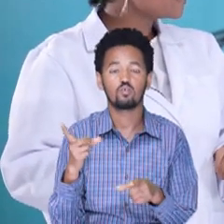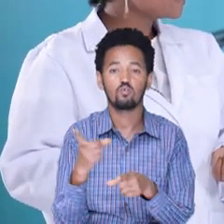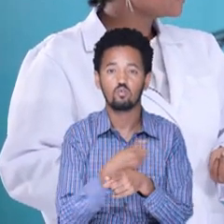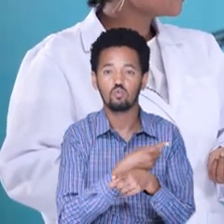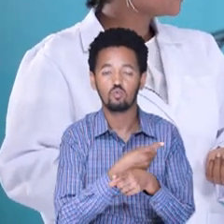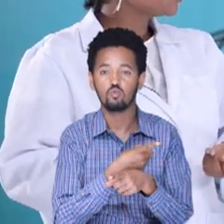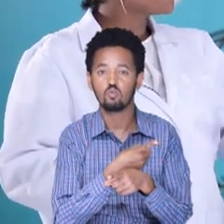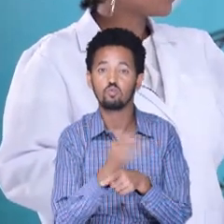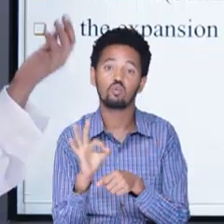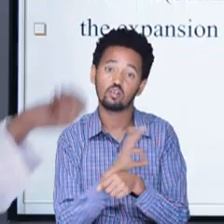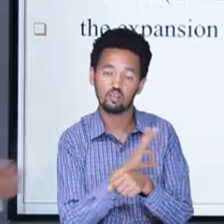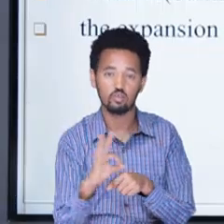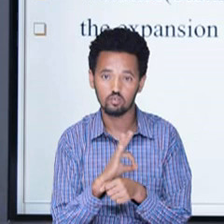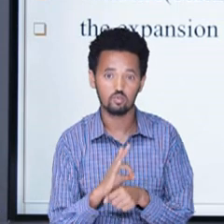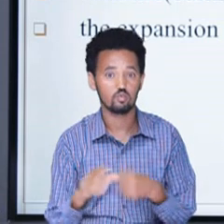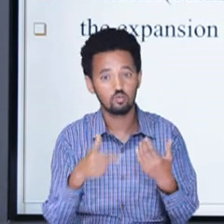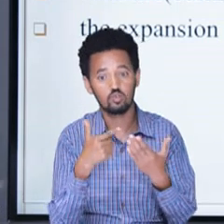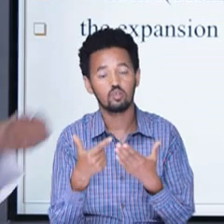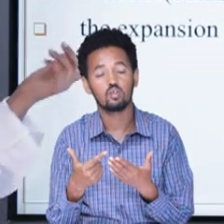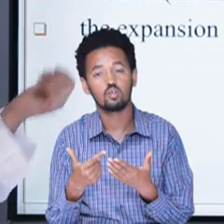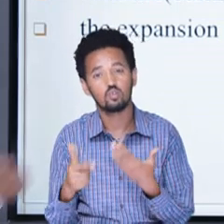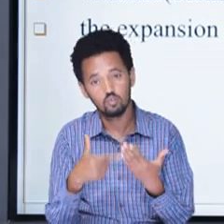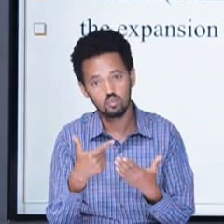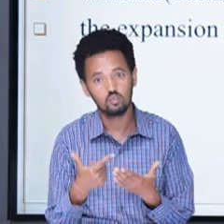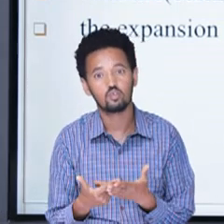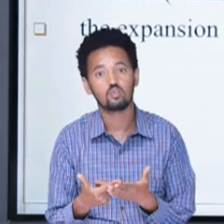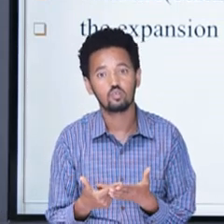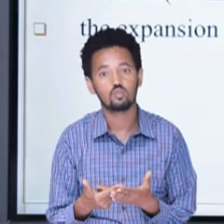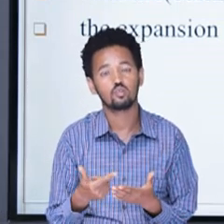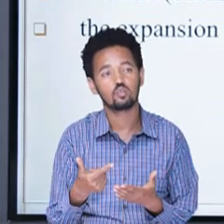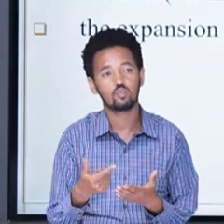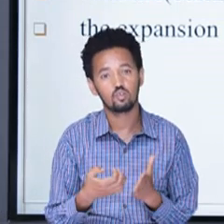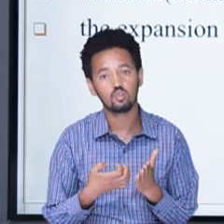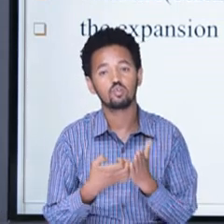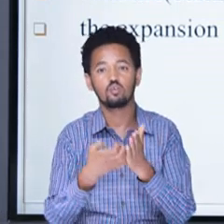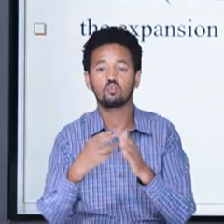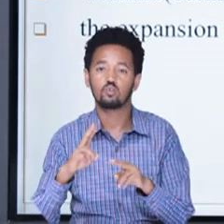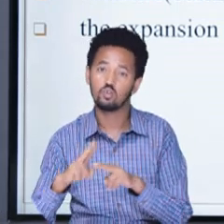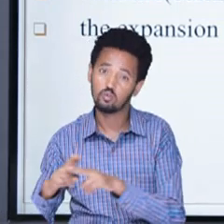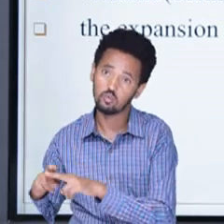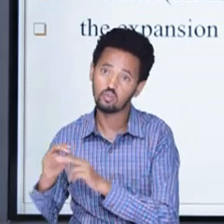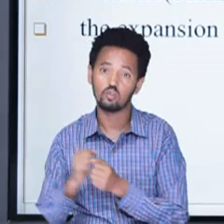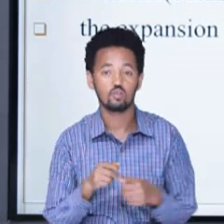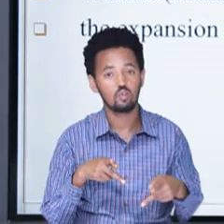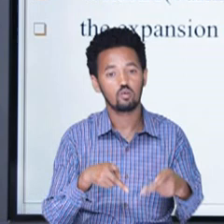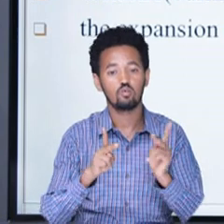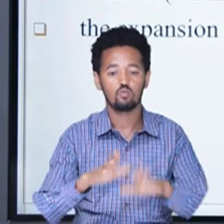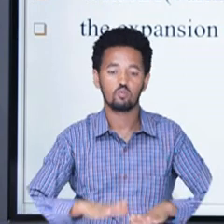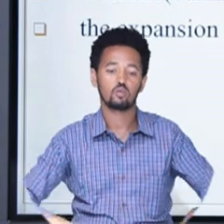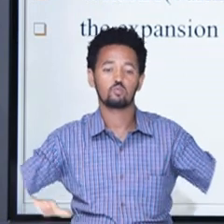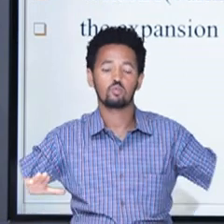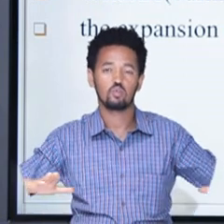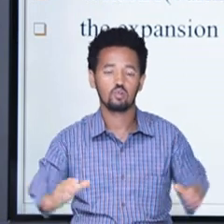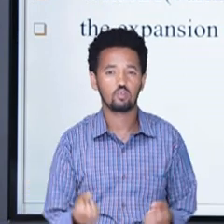our grazing, wildfire, and also the expansion of settlement and farmland is